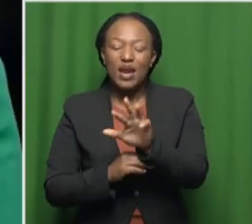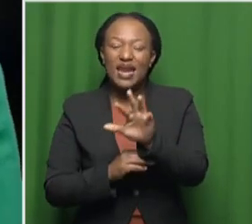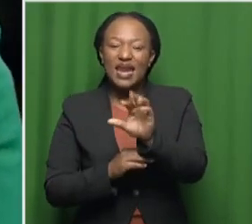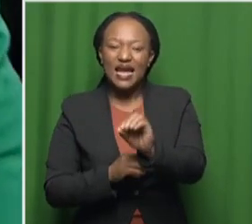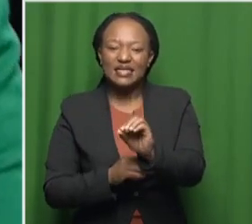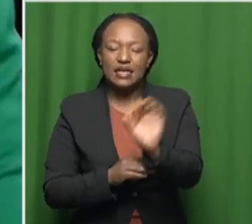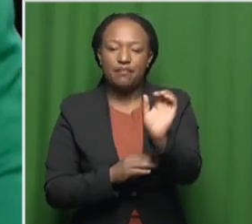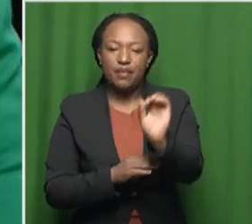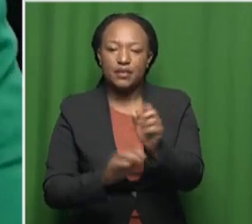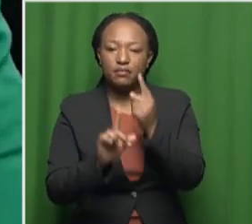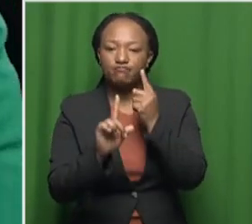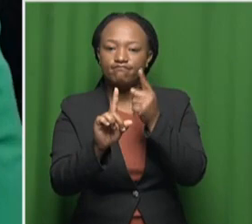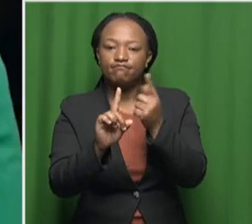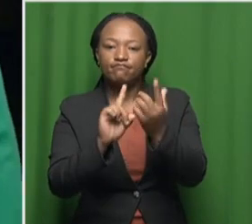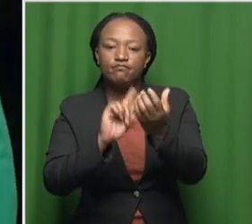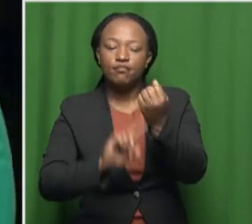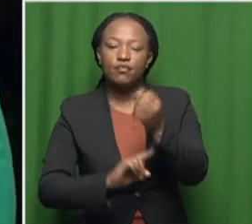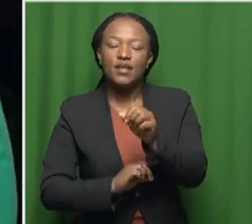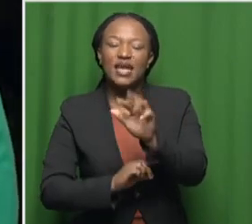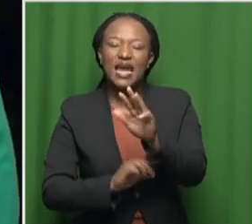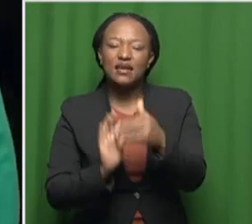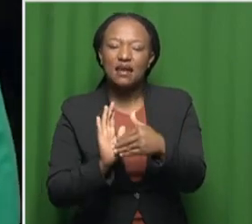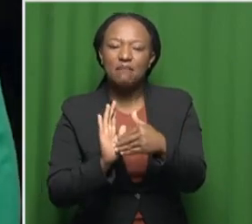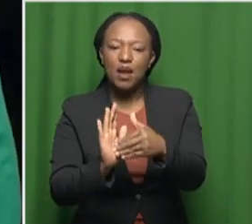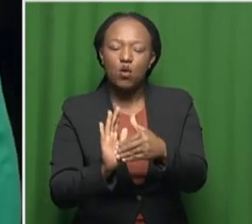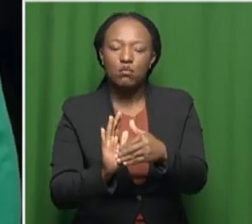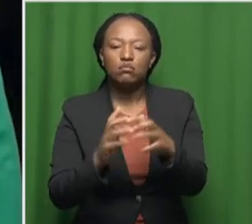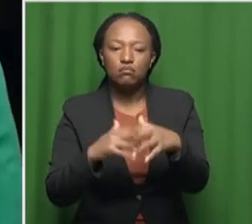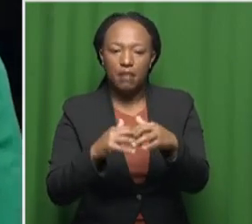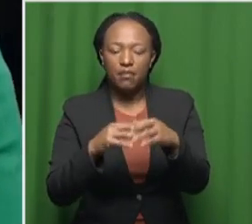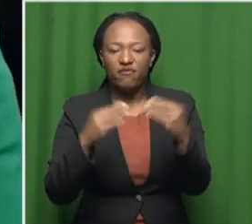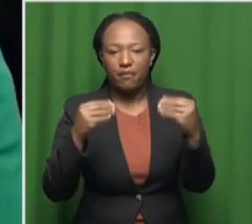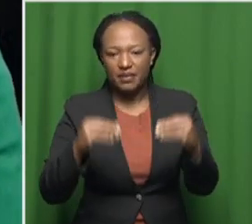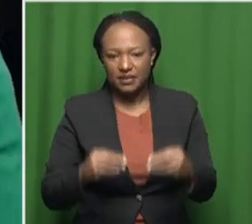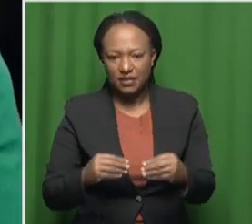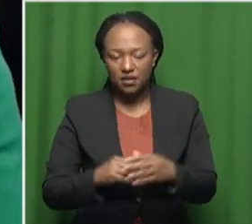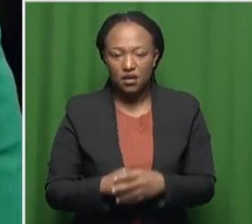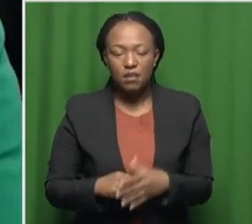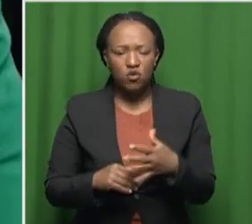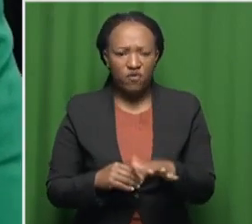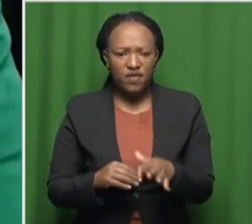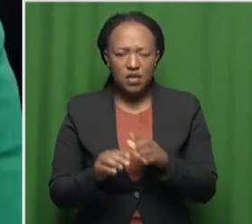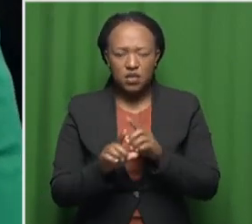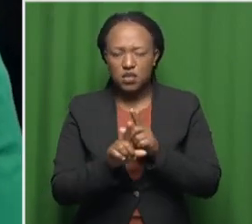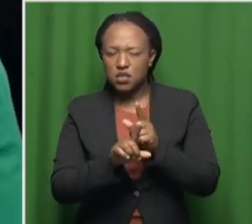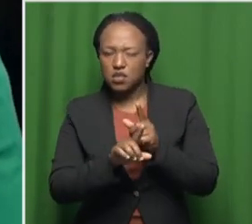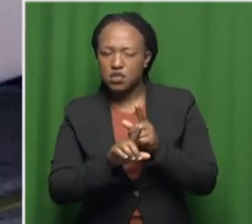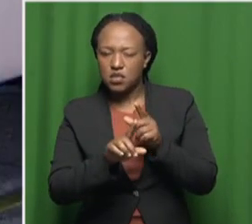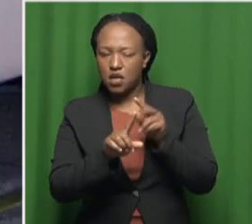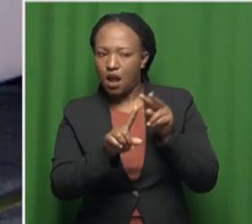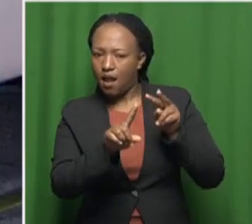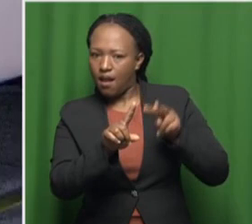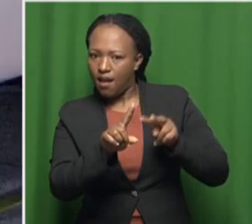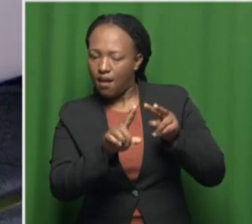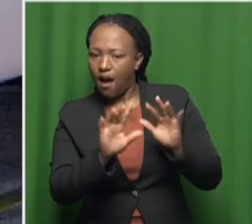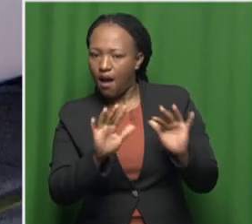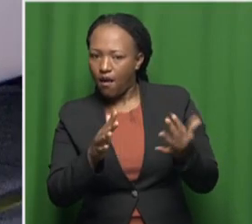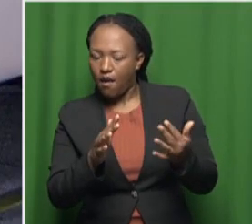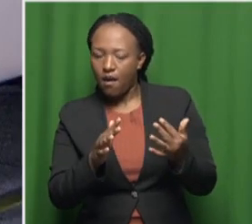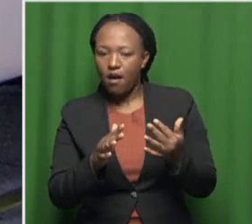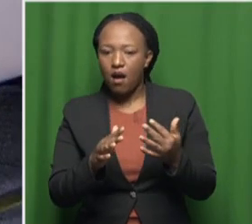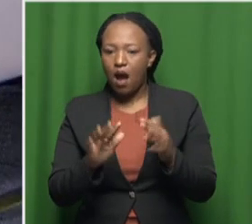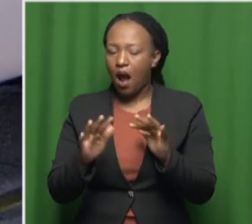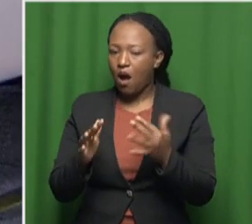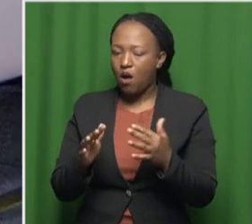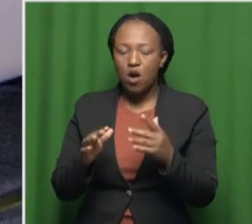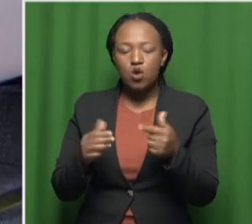which translates to 9 million jobs that must be created to small businesses? Have you been tracking that? We are tracking that. How are we faring? We're not doing